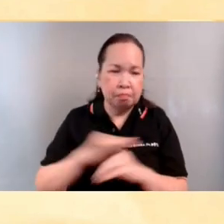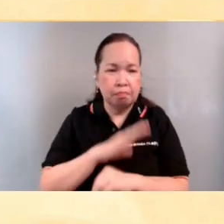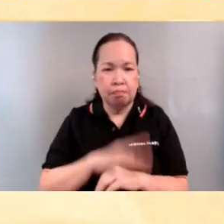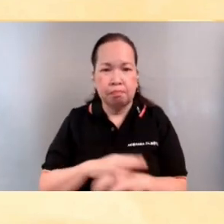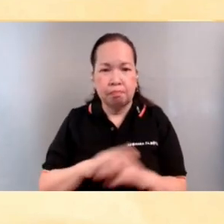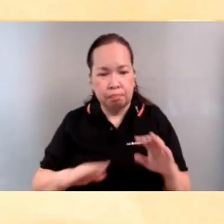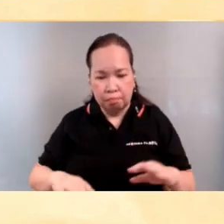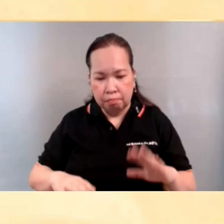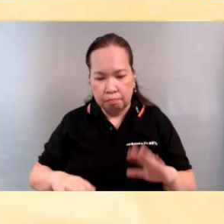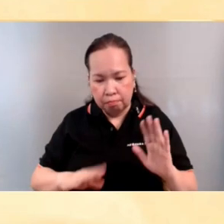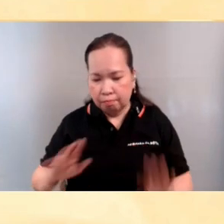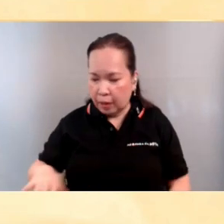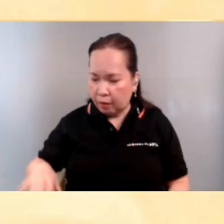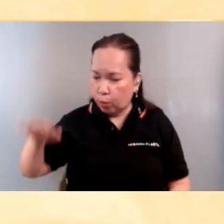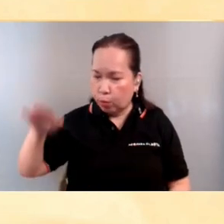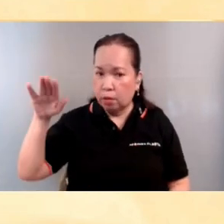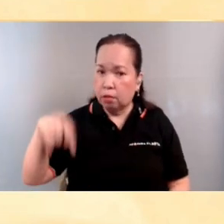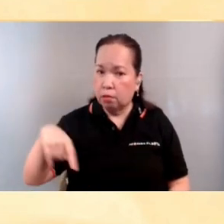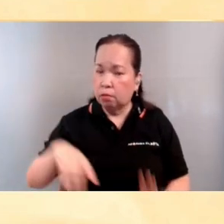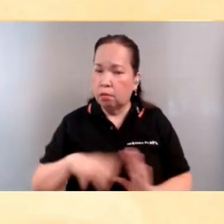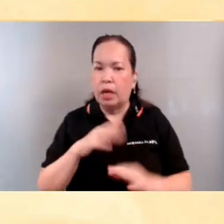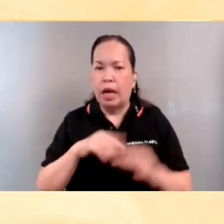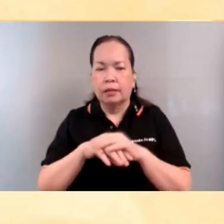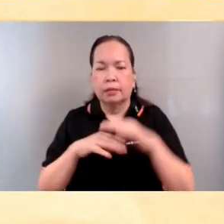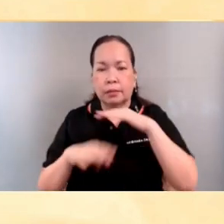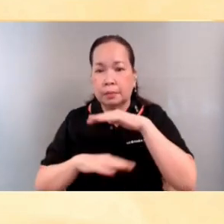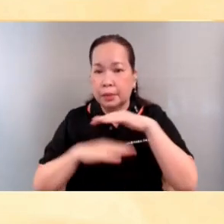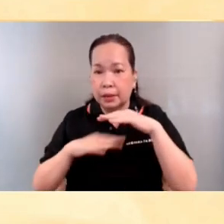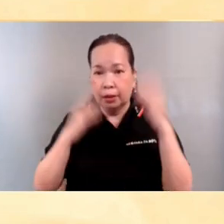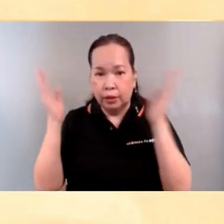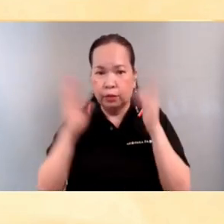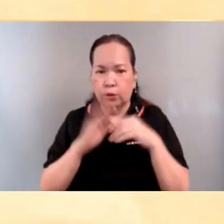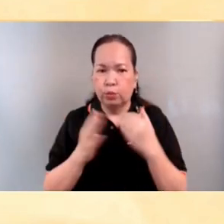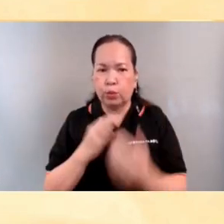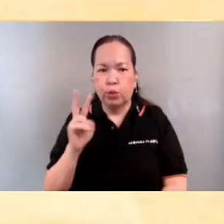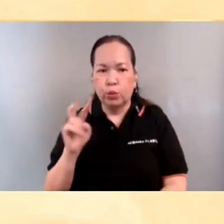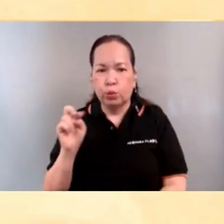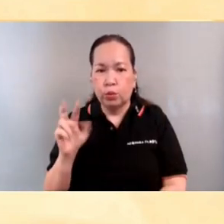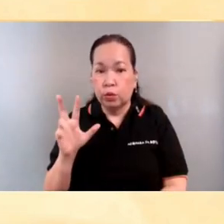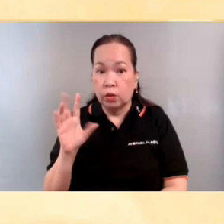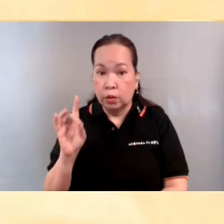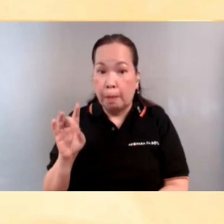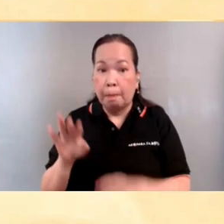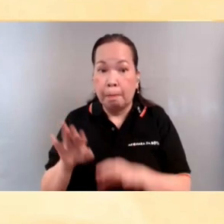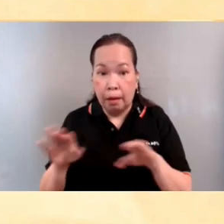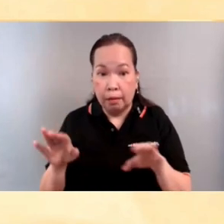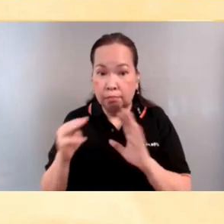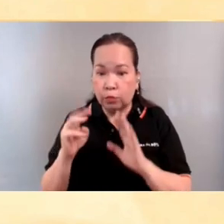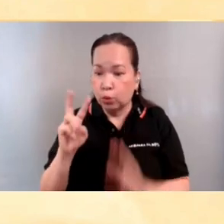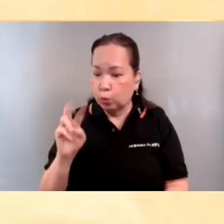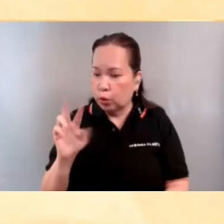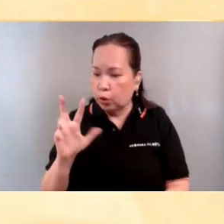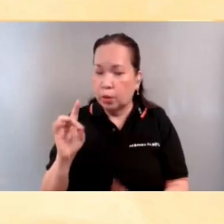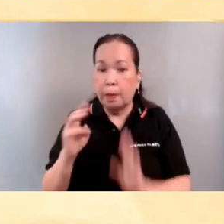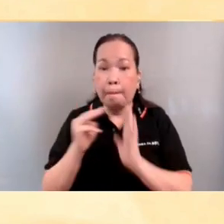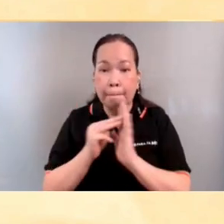basic services. So there's a total of around 2.38 million children in the